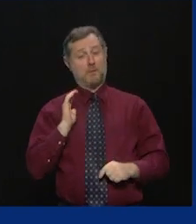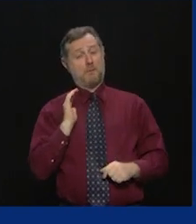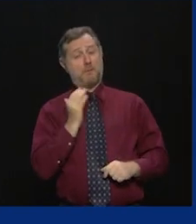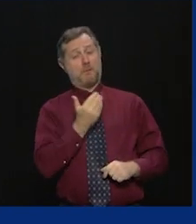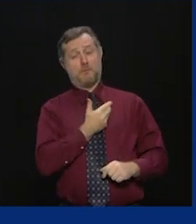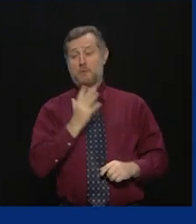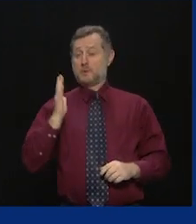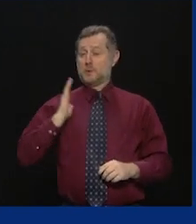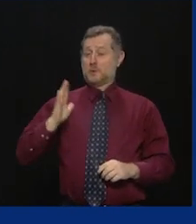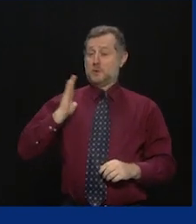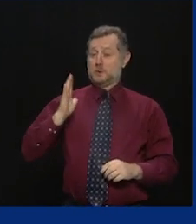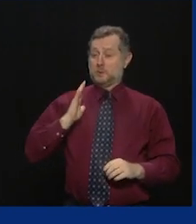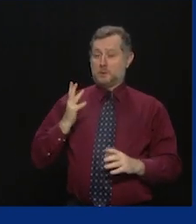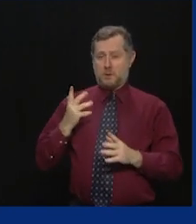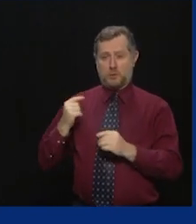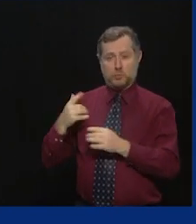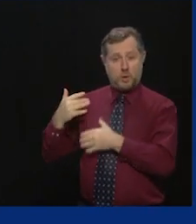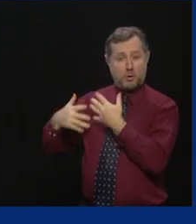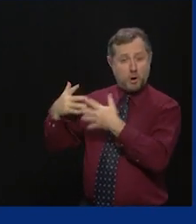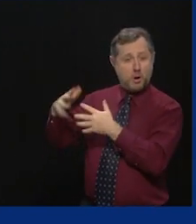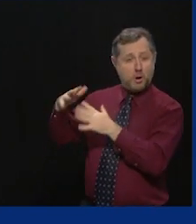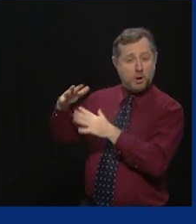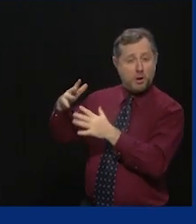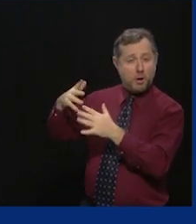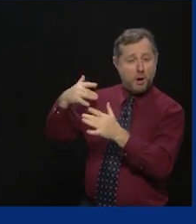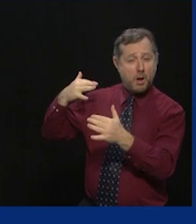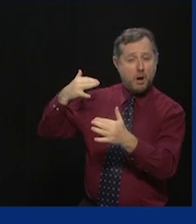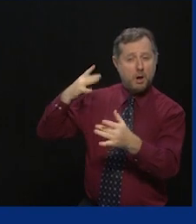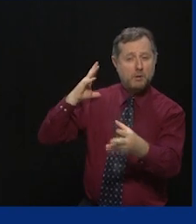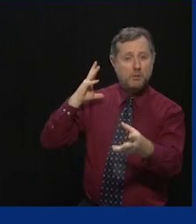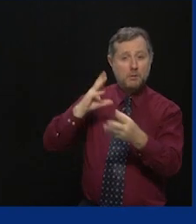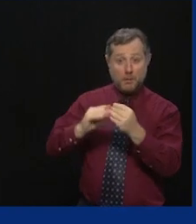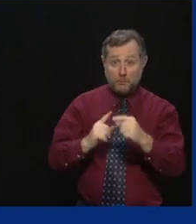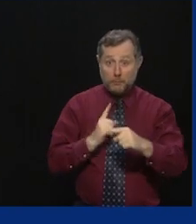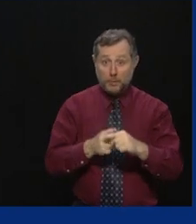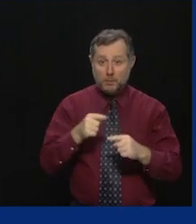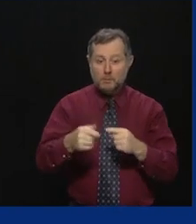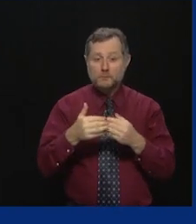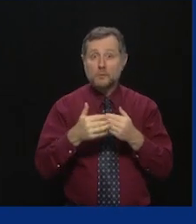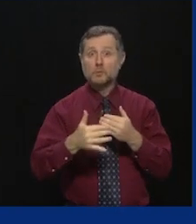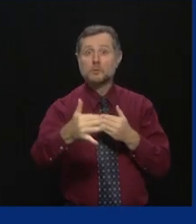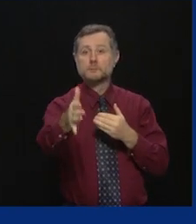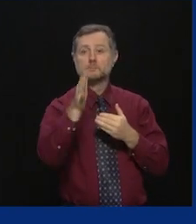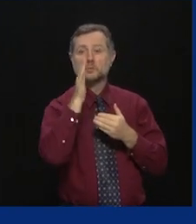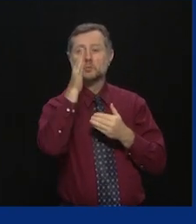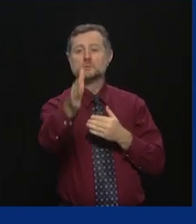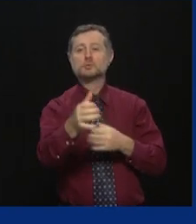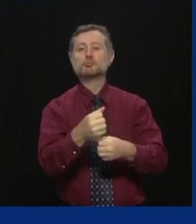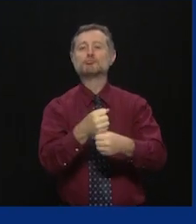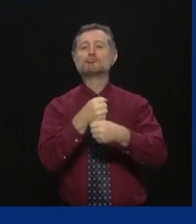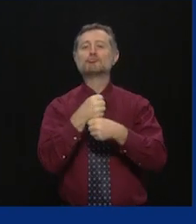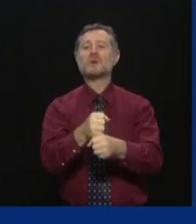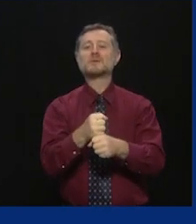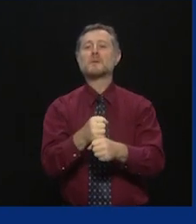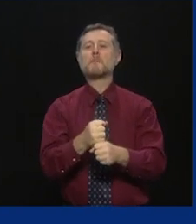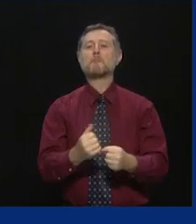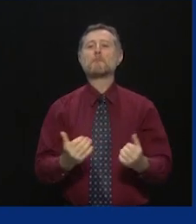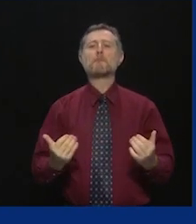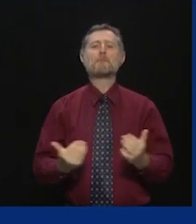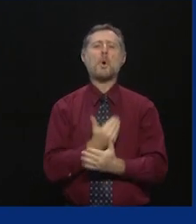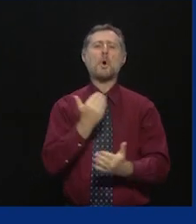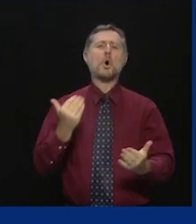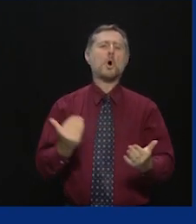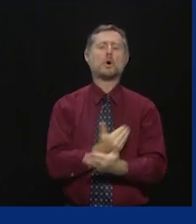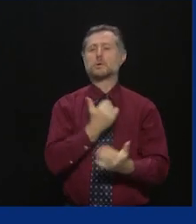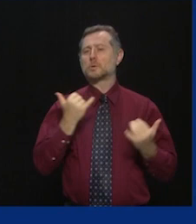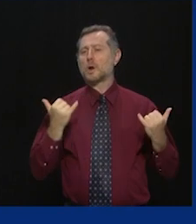that success for the future, to create a modernization program. Yes, it might be even hard to see that today, but a